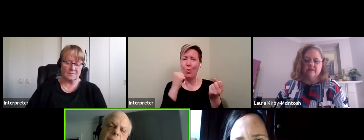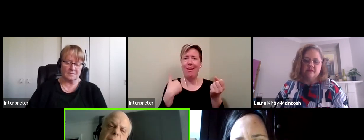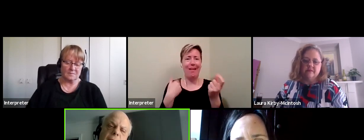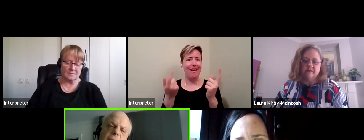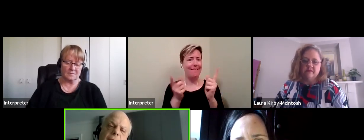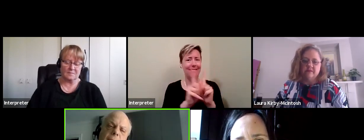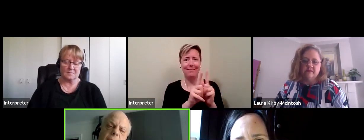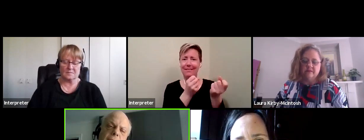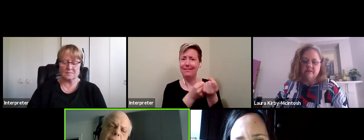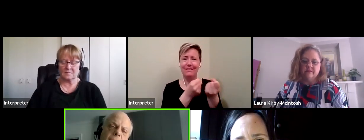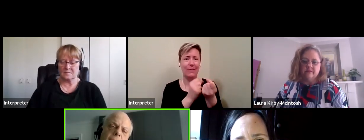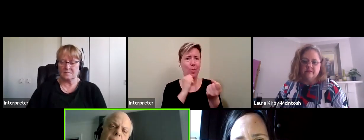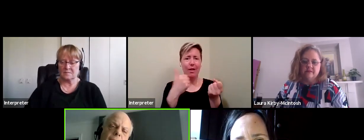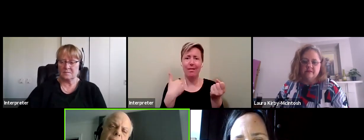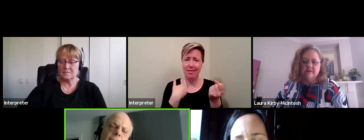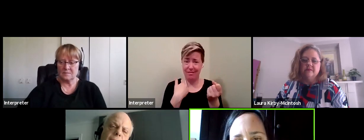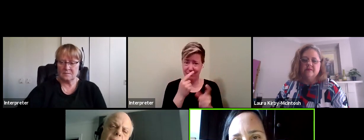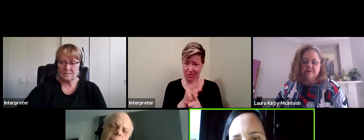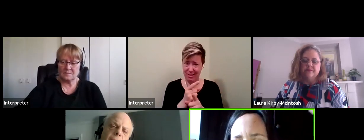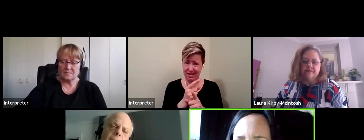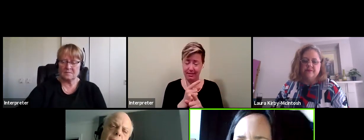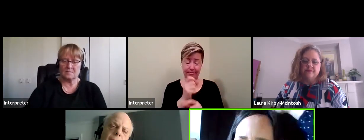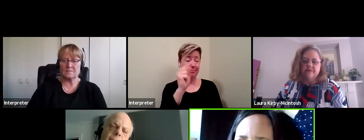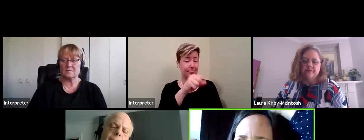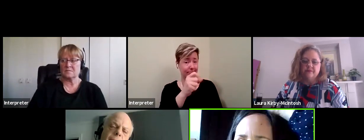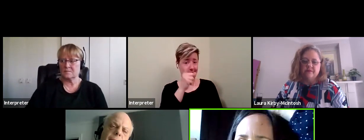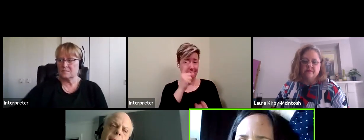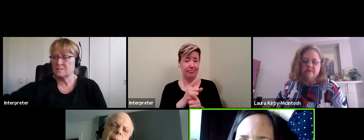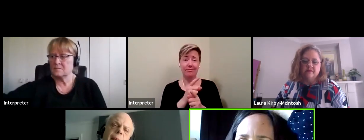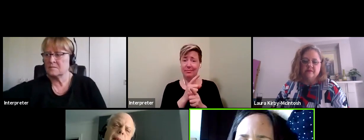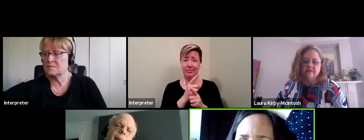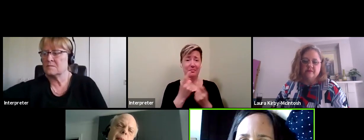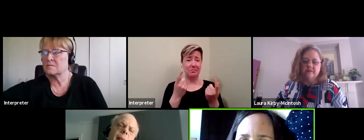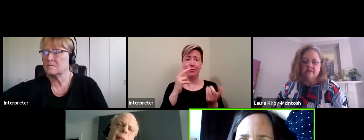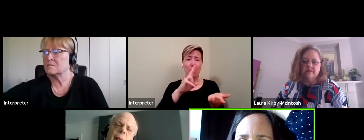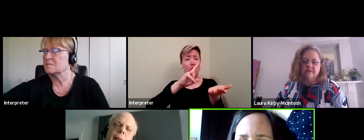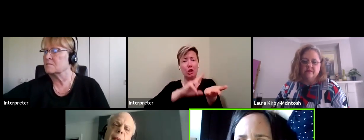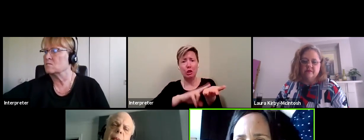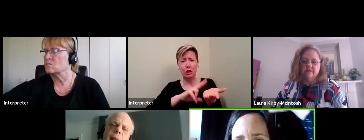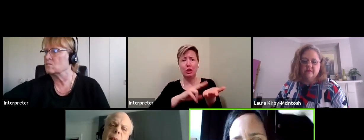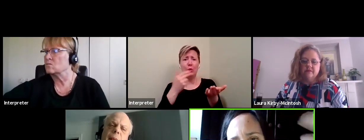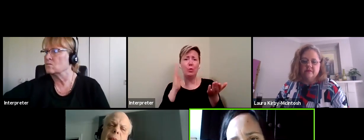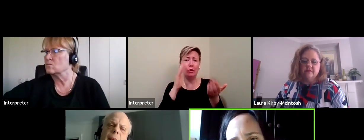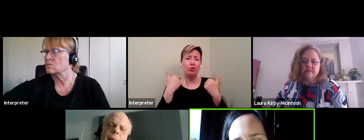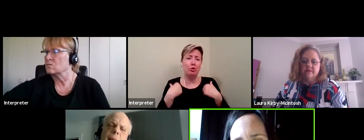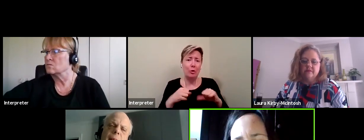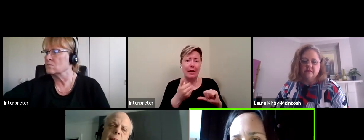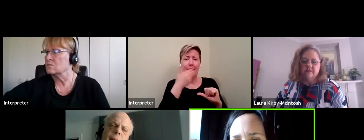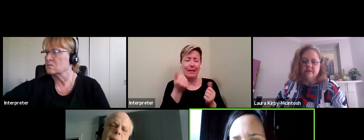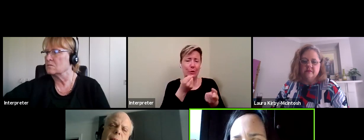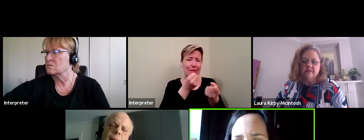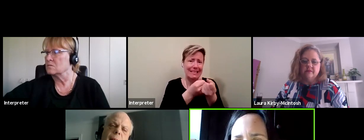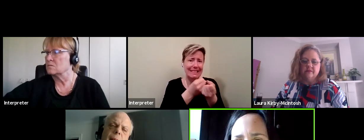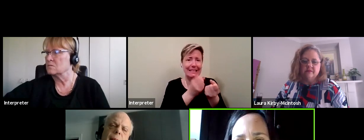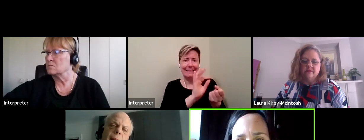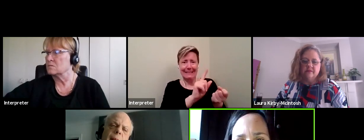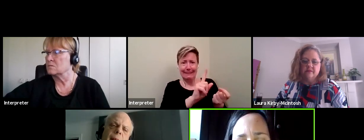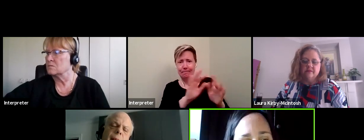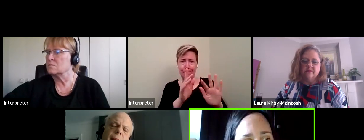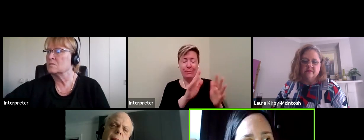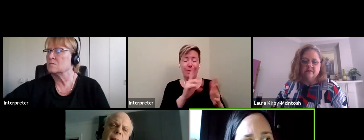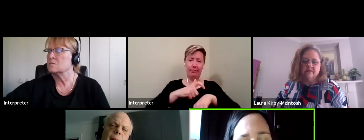those circumstances. Is that what you're saying? Yes, that's what I'm saying. So the nurses and the staff there will try to do their best to help, but people